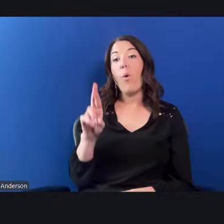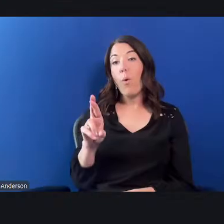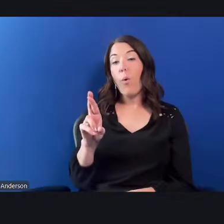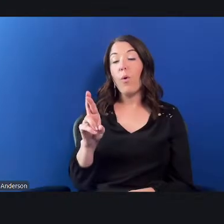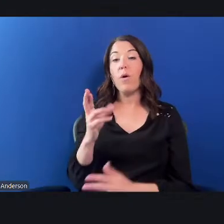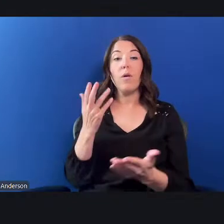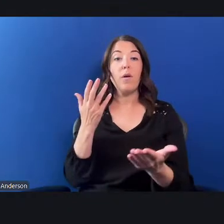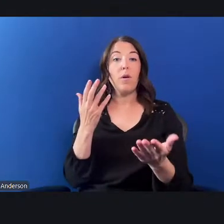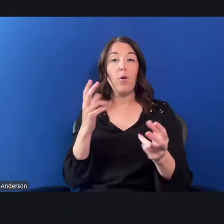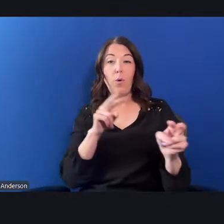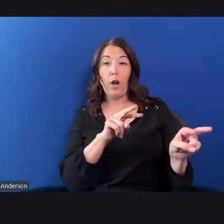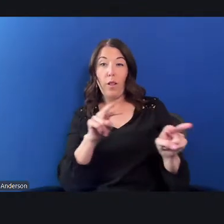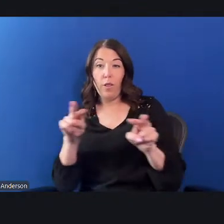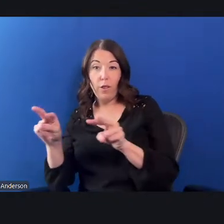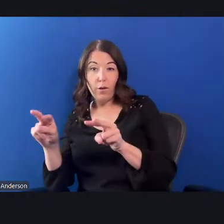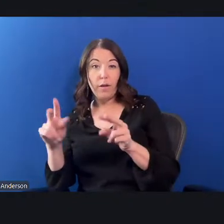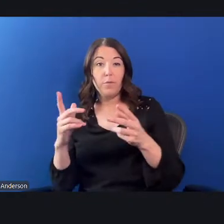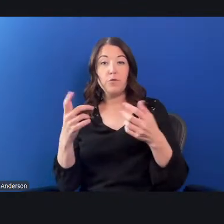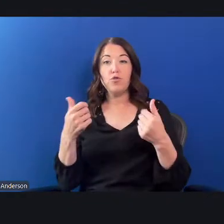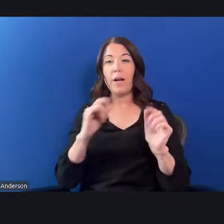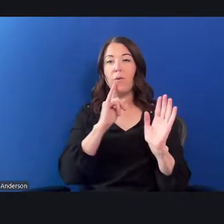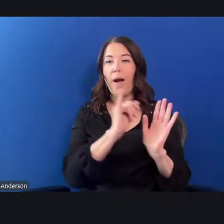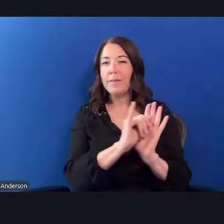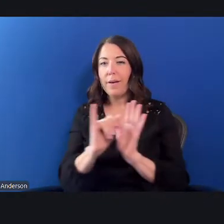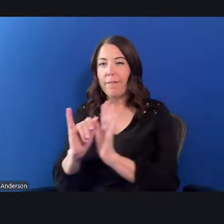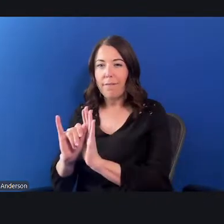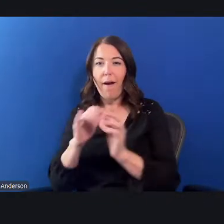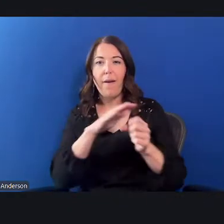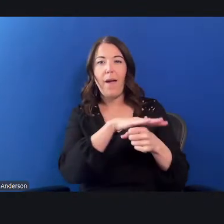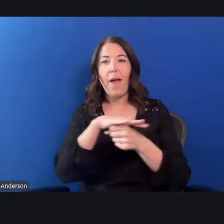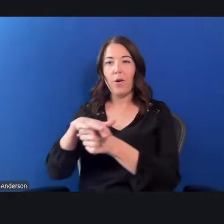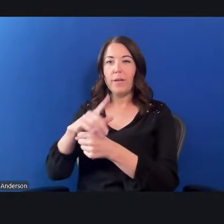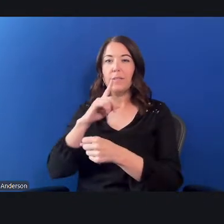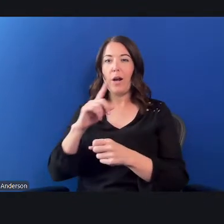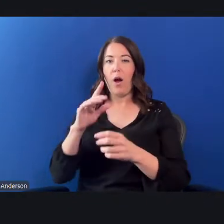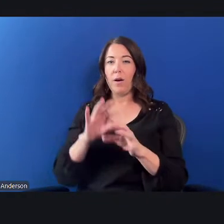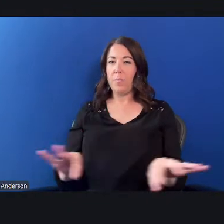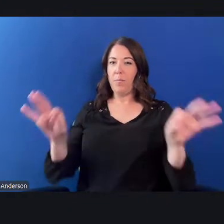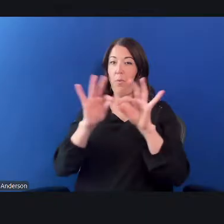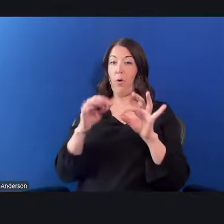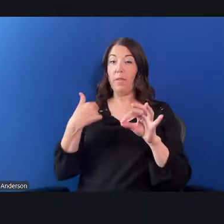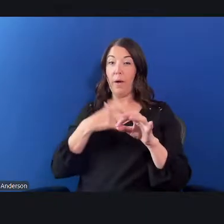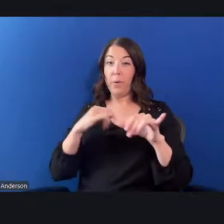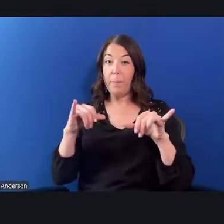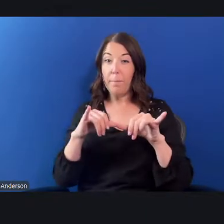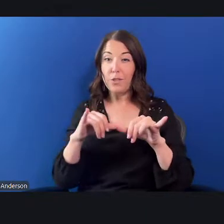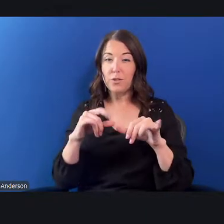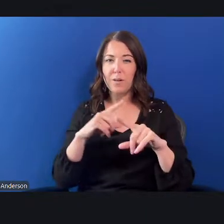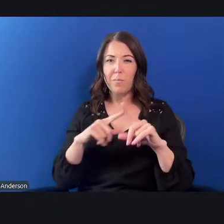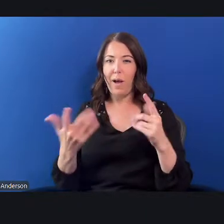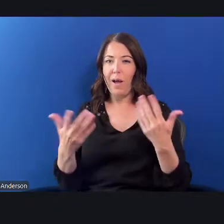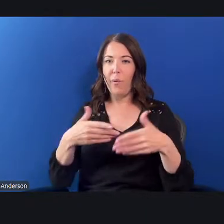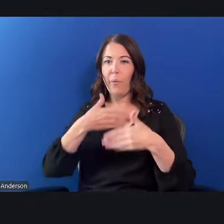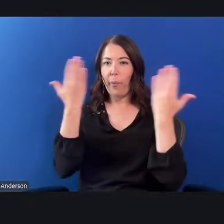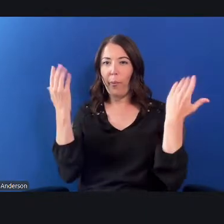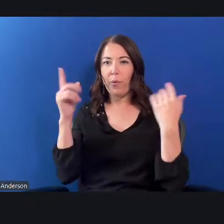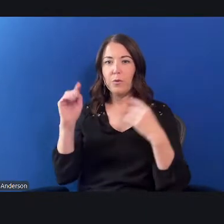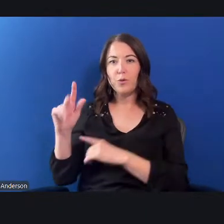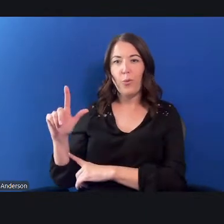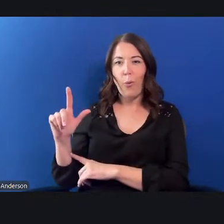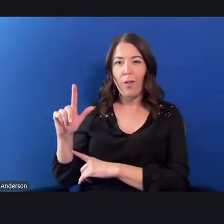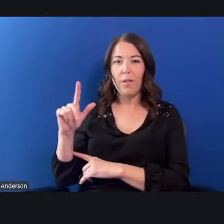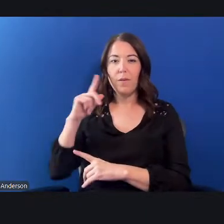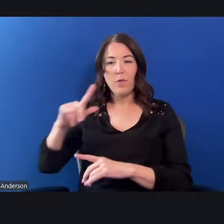identify areas that are important for us, things that are important for us to measure, but we don't have a measurement tool in place to do